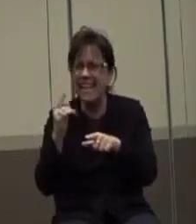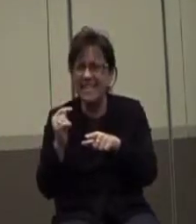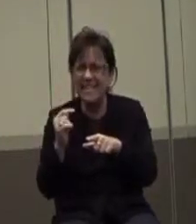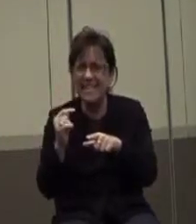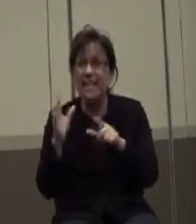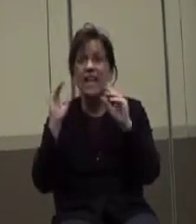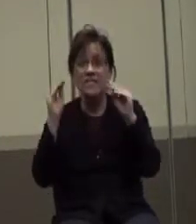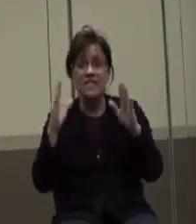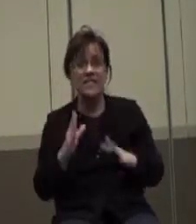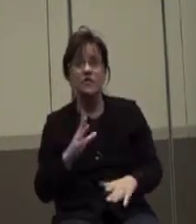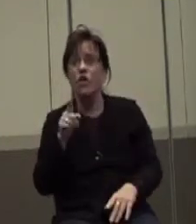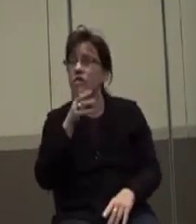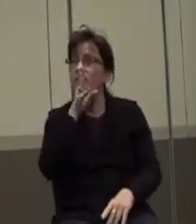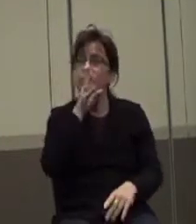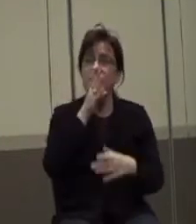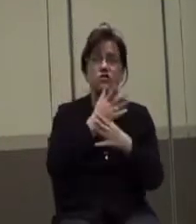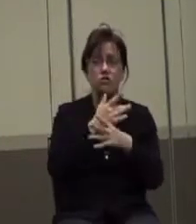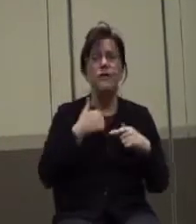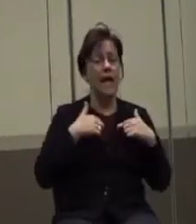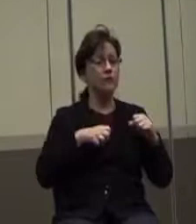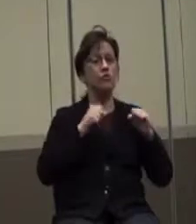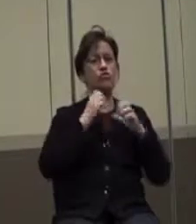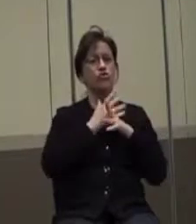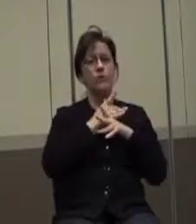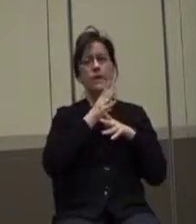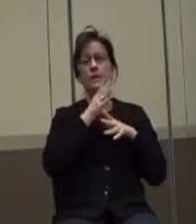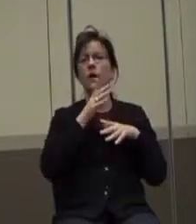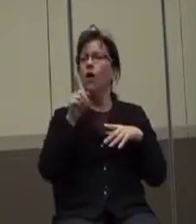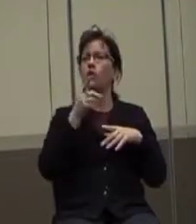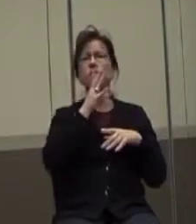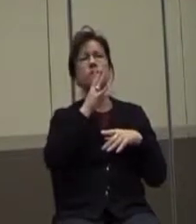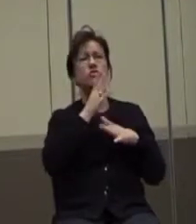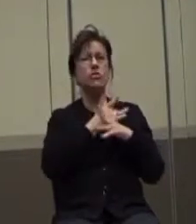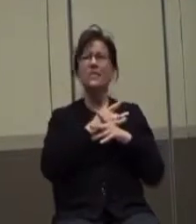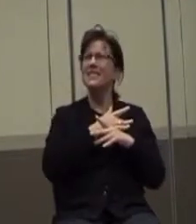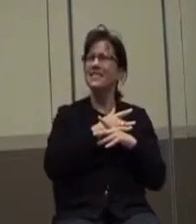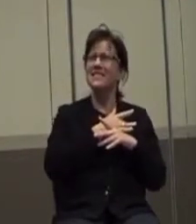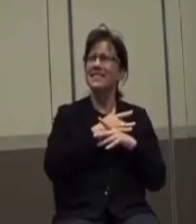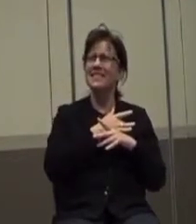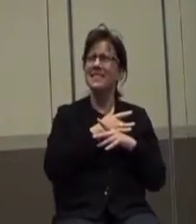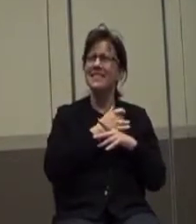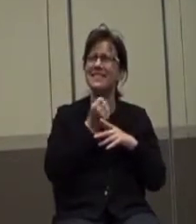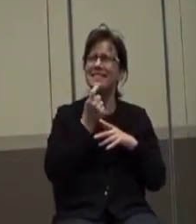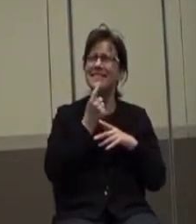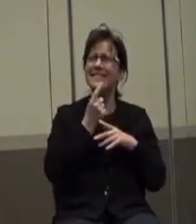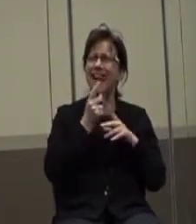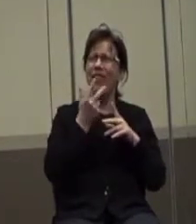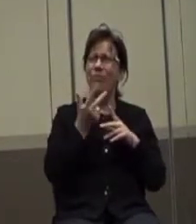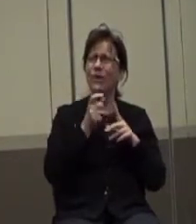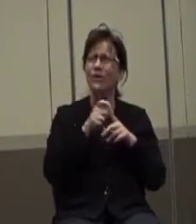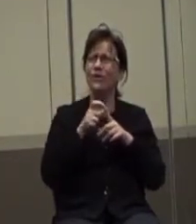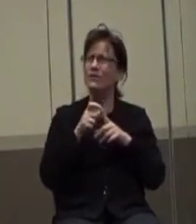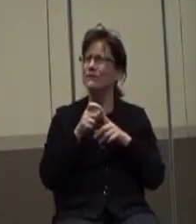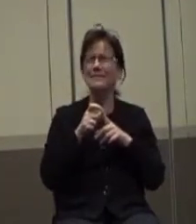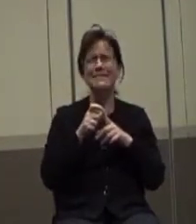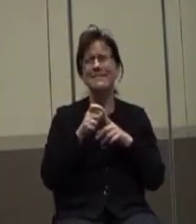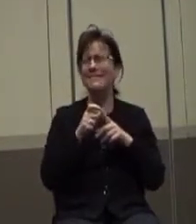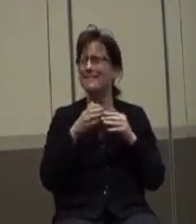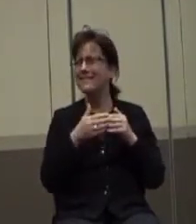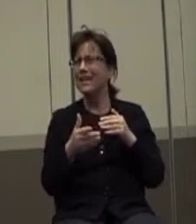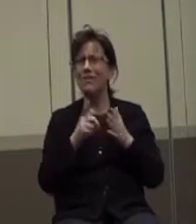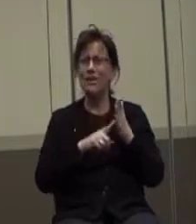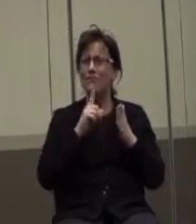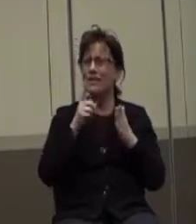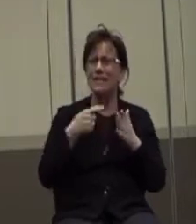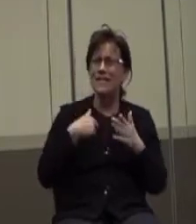And the teacher's only going to speak German. I took German, right? Only speaks German. And you're kind of going, I understood 3 of those words, but I'm really not sure what the